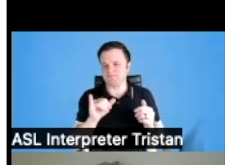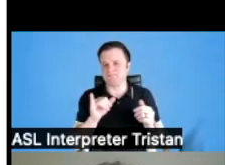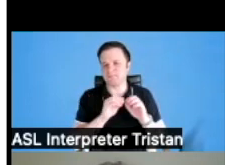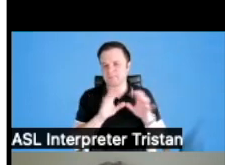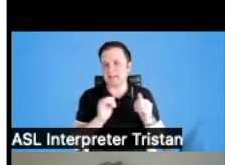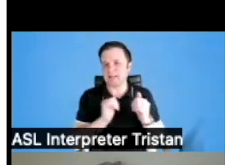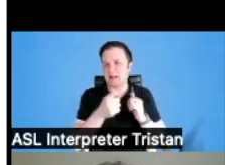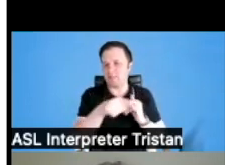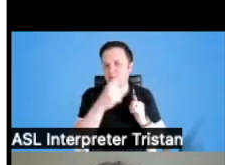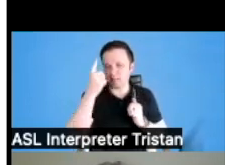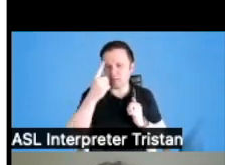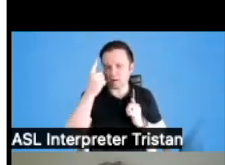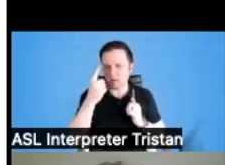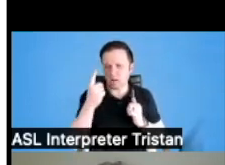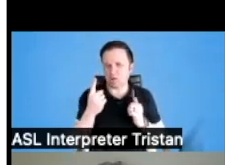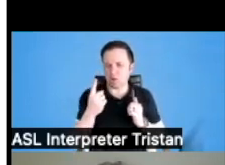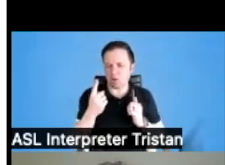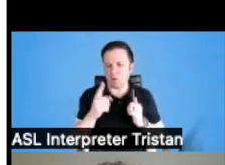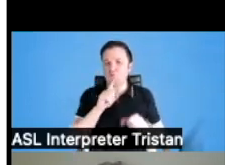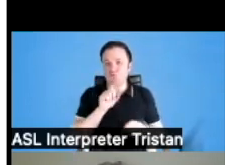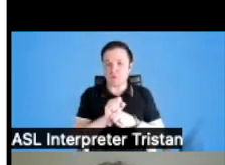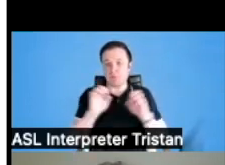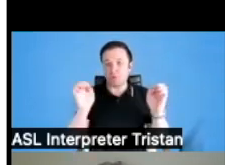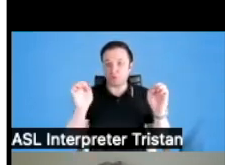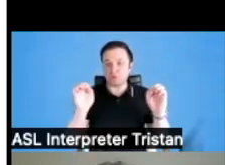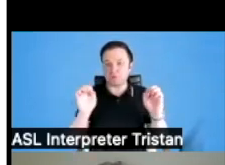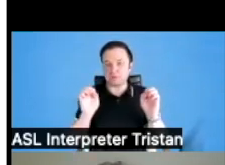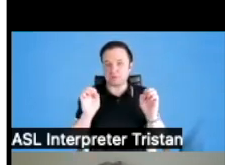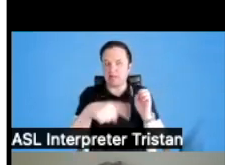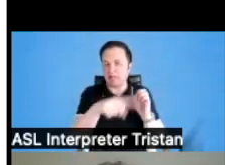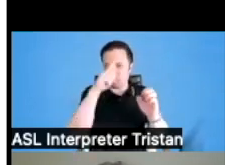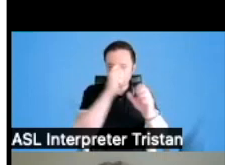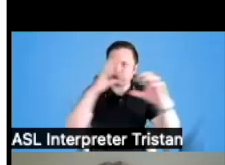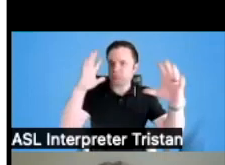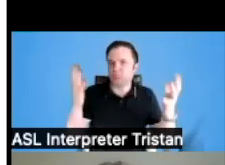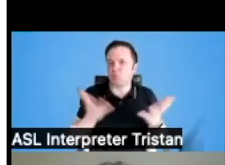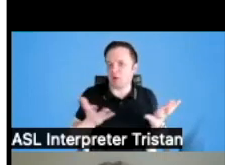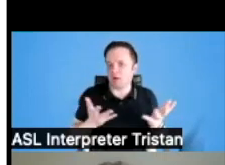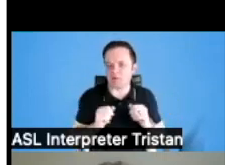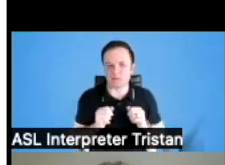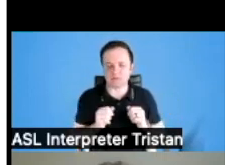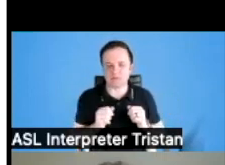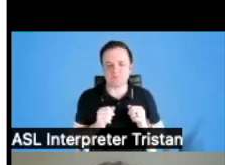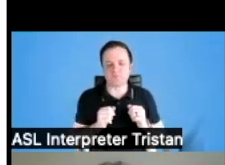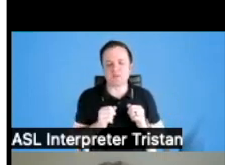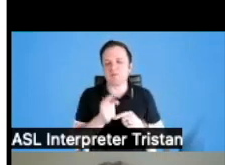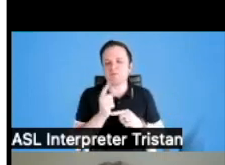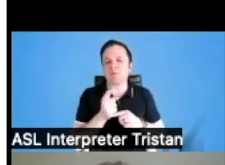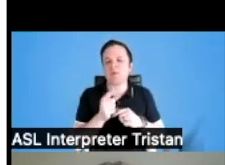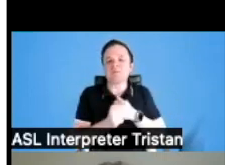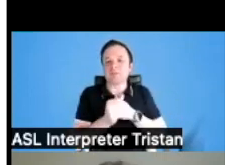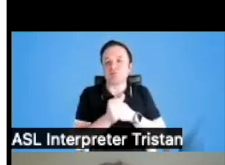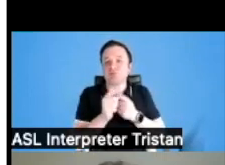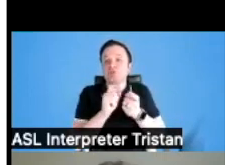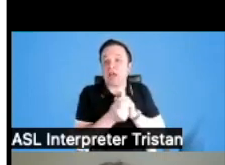thought about what constituted a real emergency. And it was generally a moment of dangerous change in their partner's